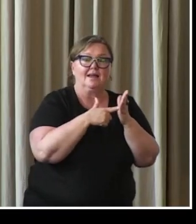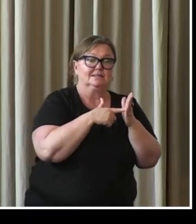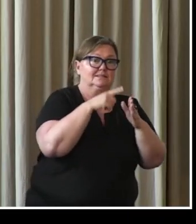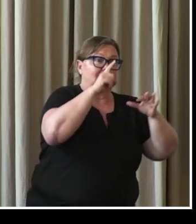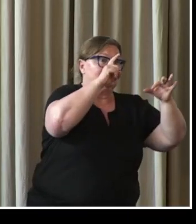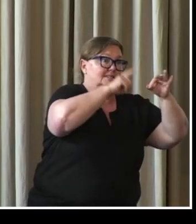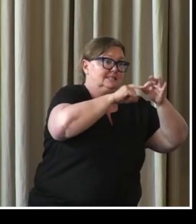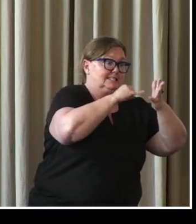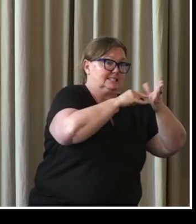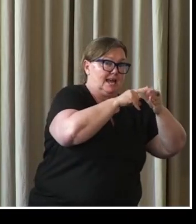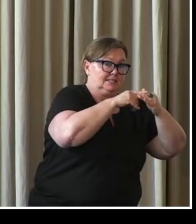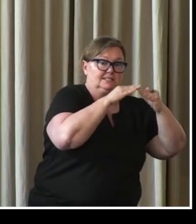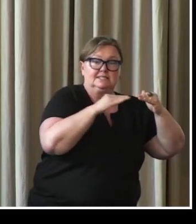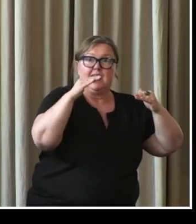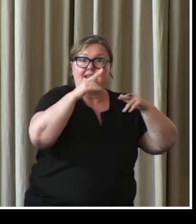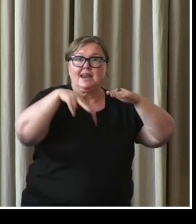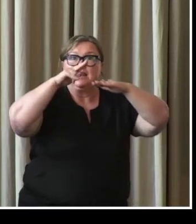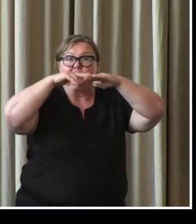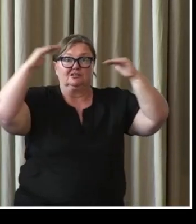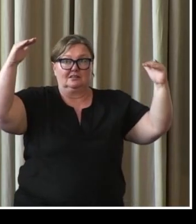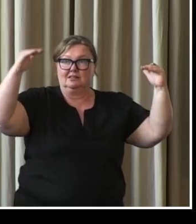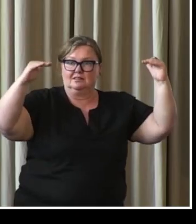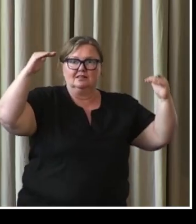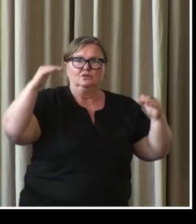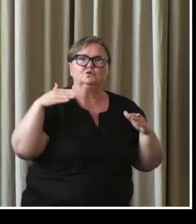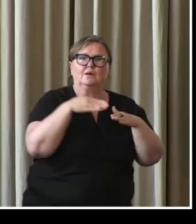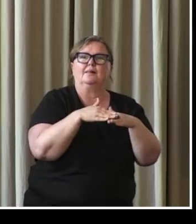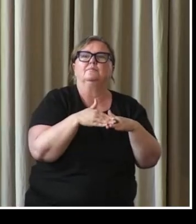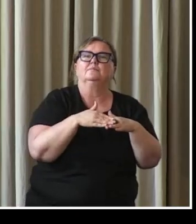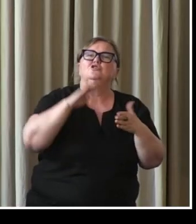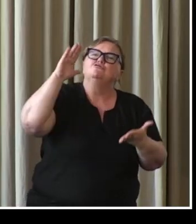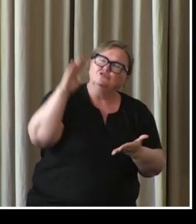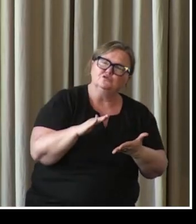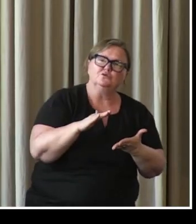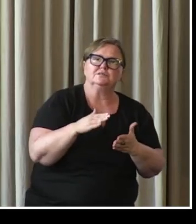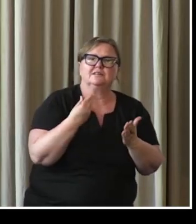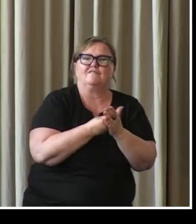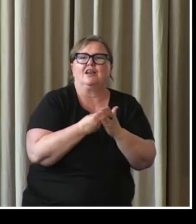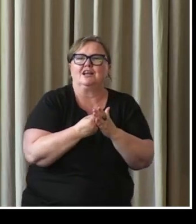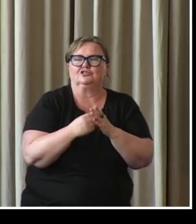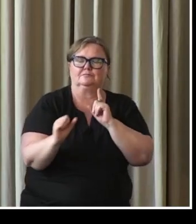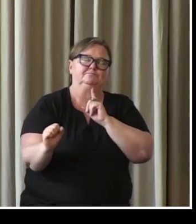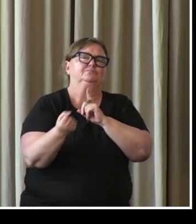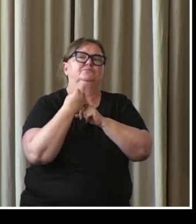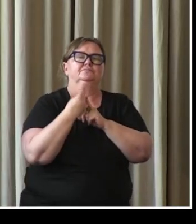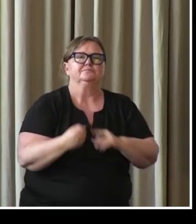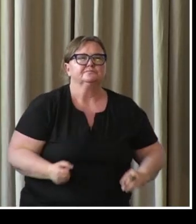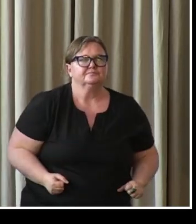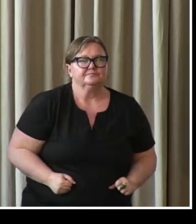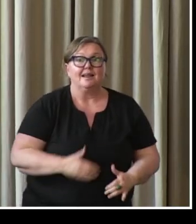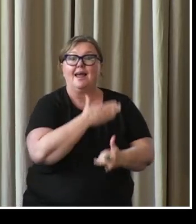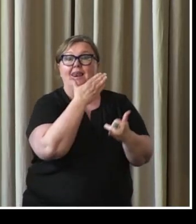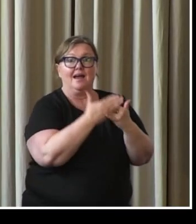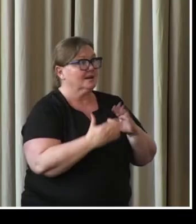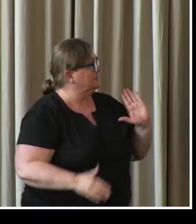national and employer level to help reduce that financial impact of caring. And the final